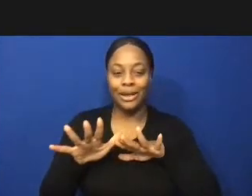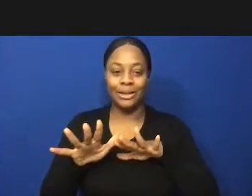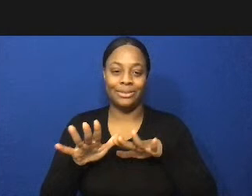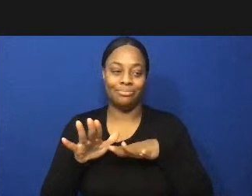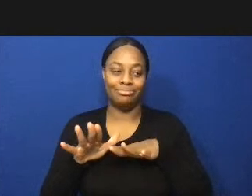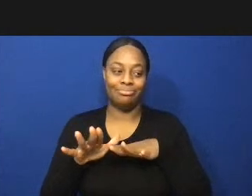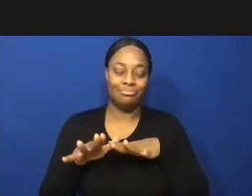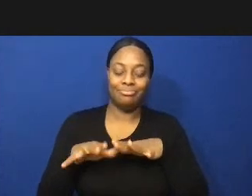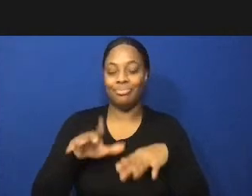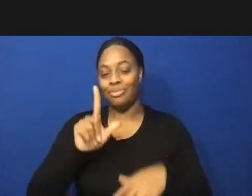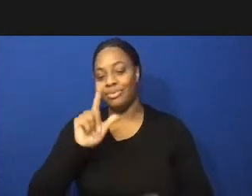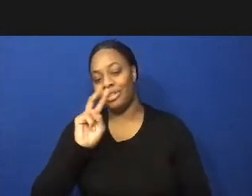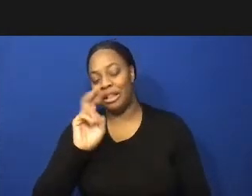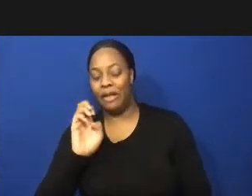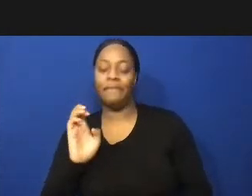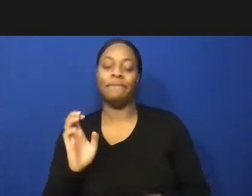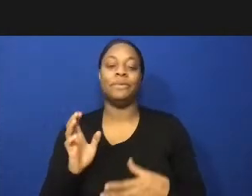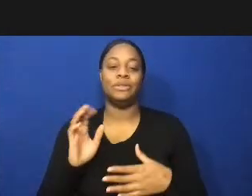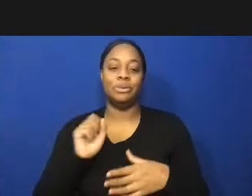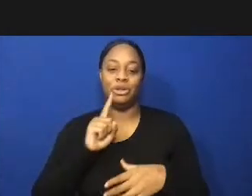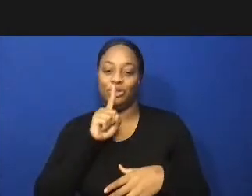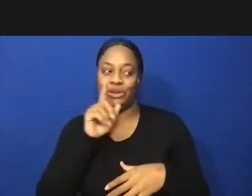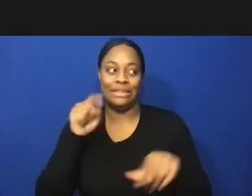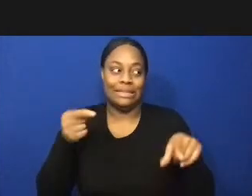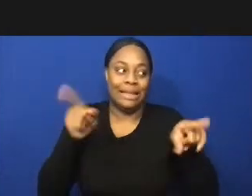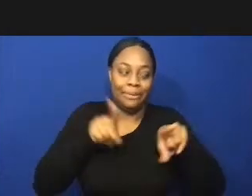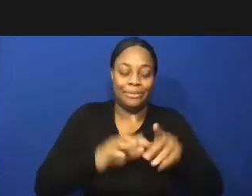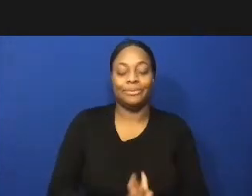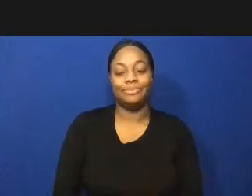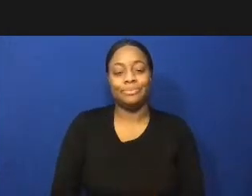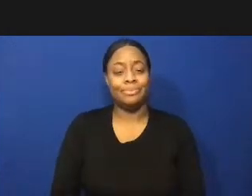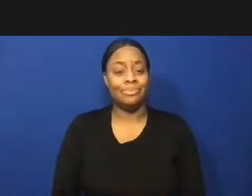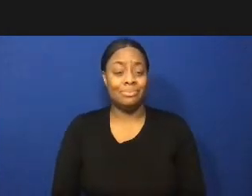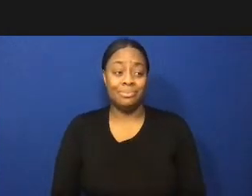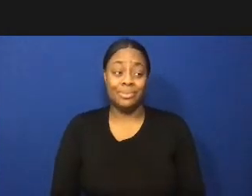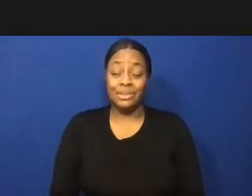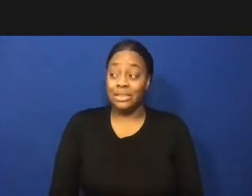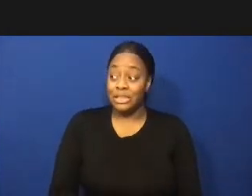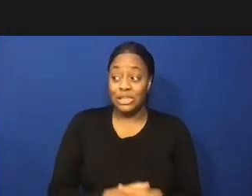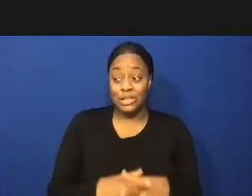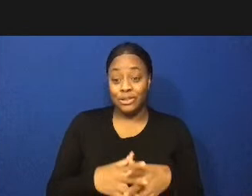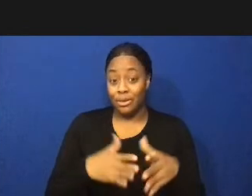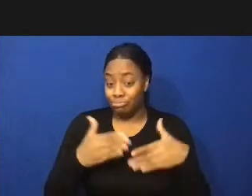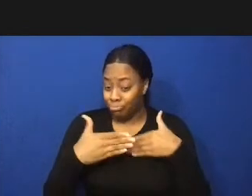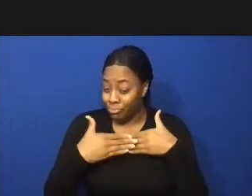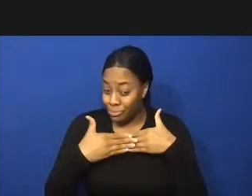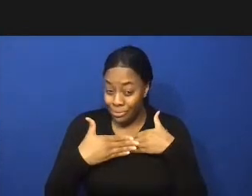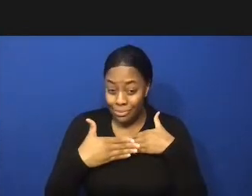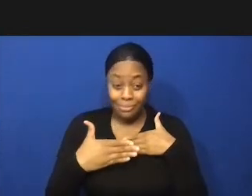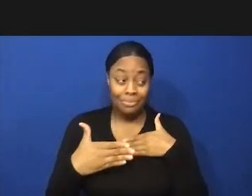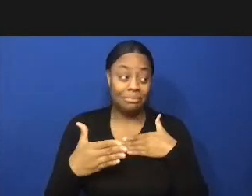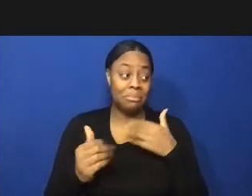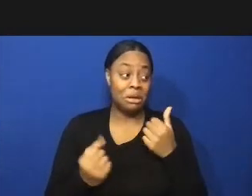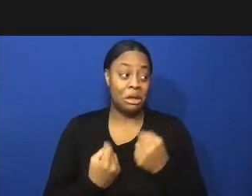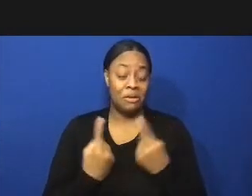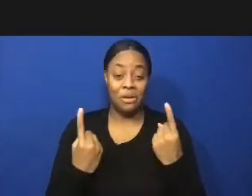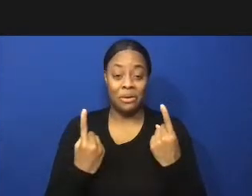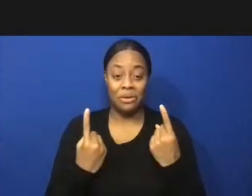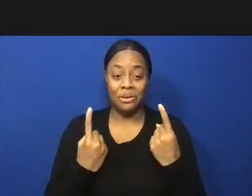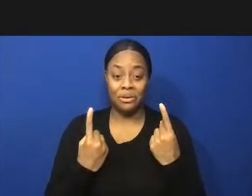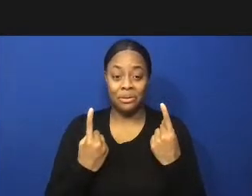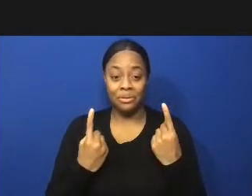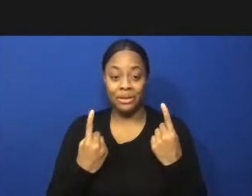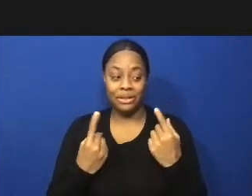your interactions to make this happen. So without a further ado, everyone, grab